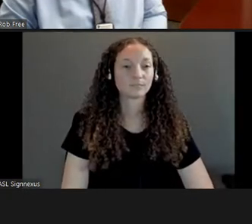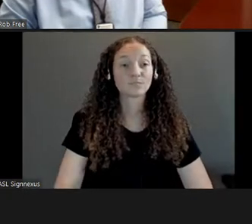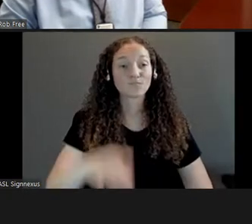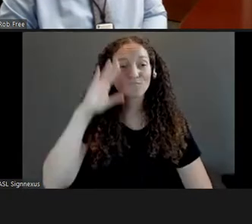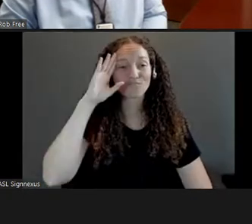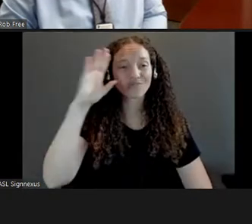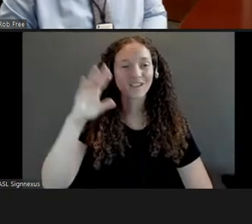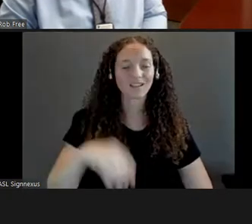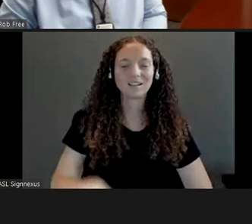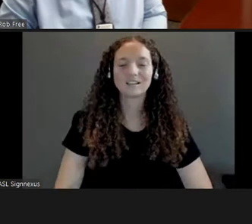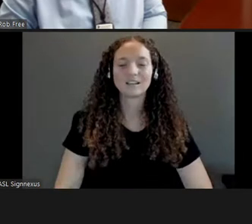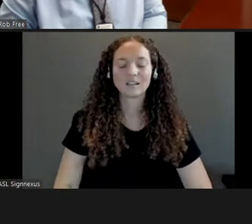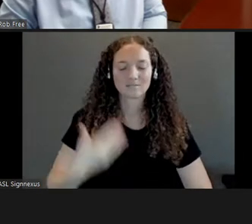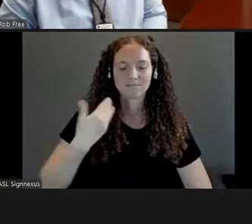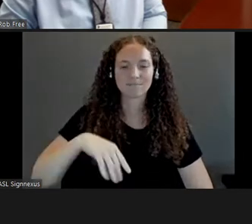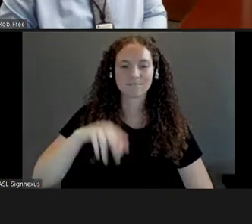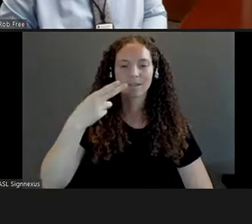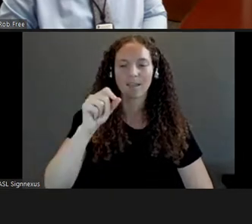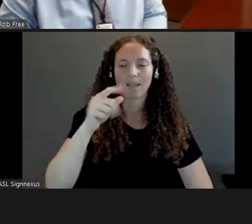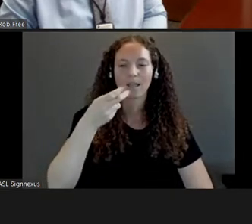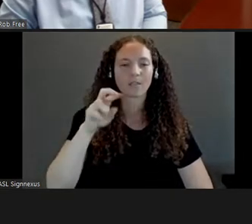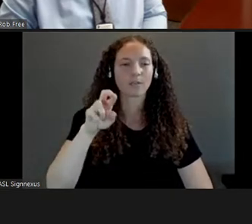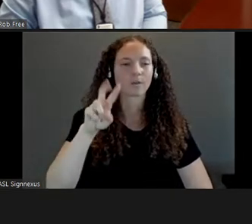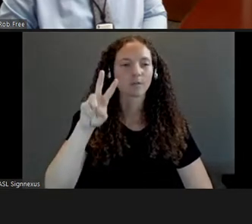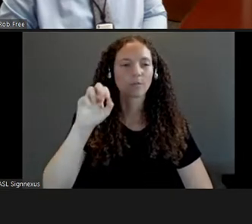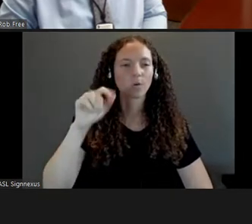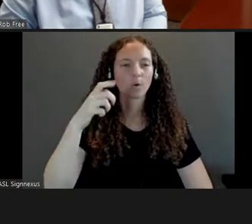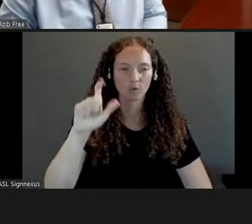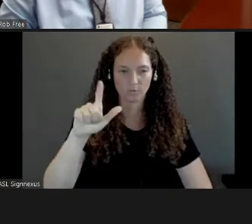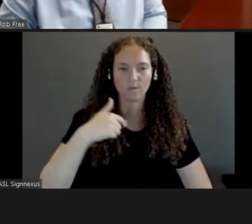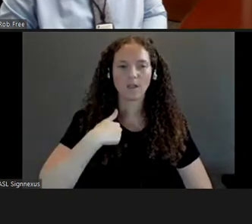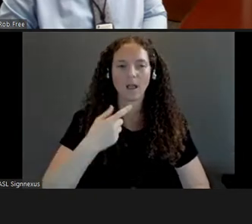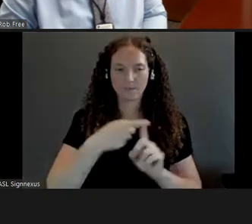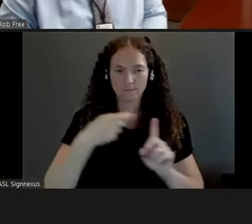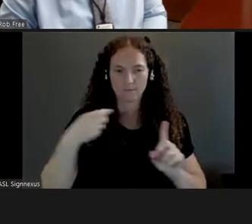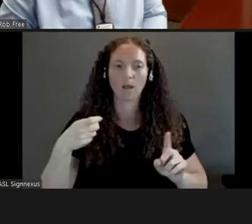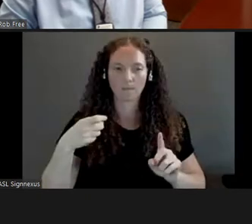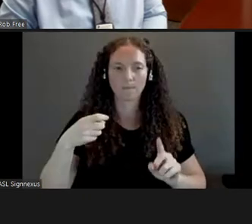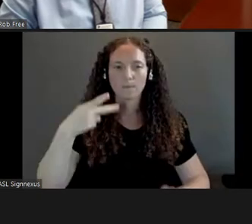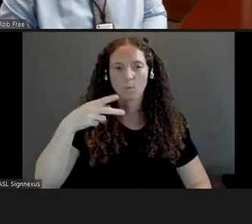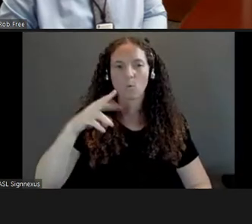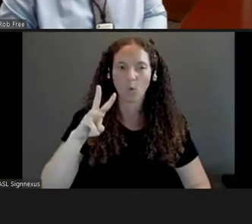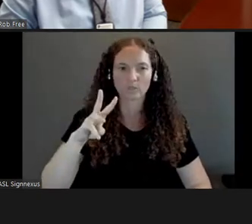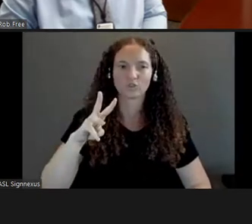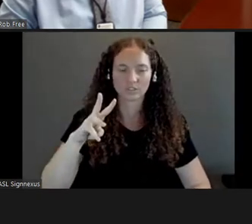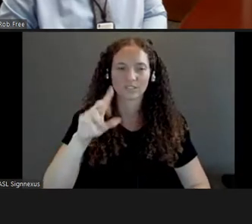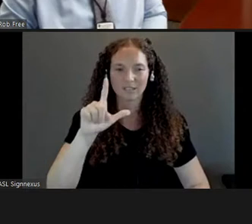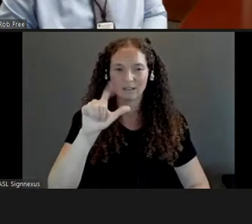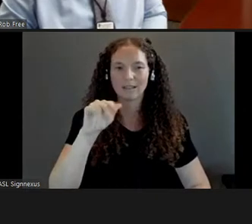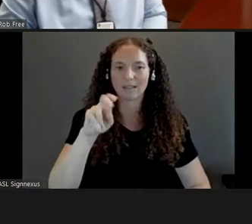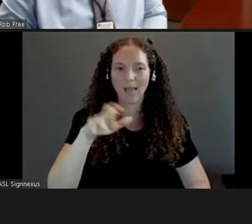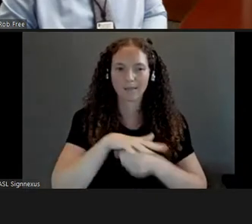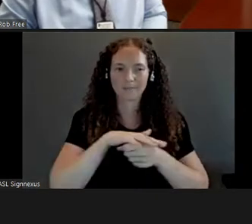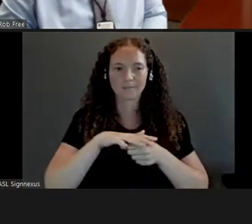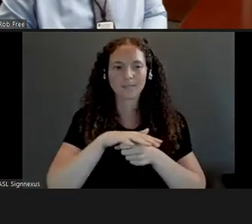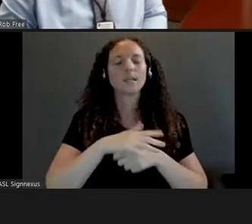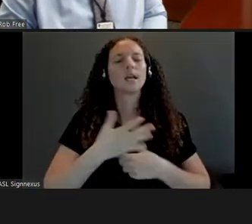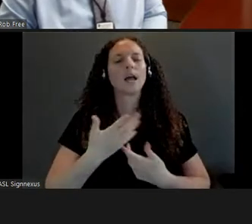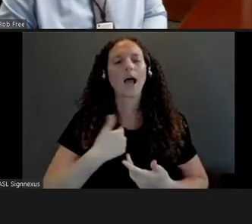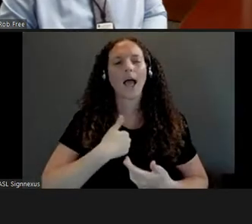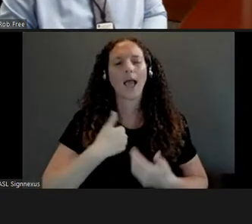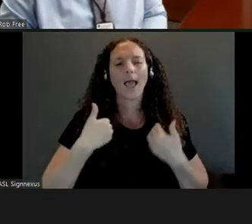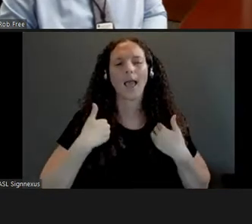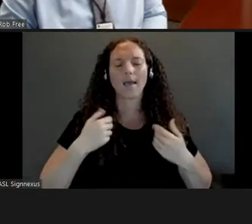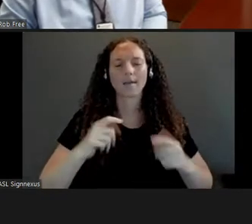I am Heather Vogel, also from the Port Washington line, and I had a bit of a different perspective